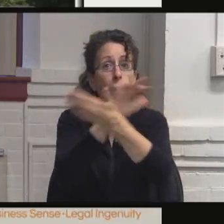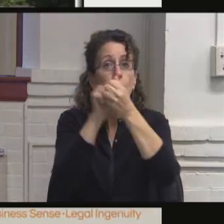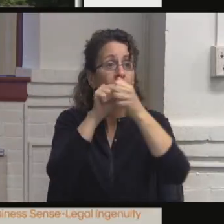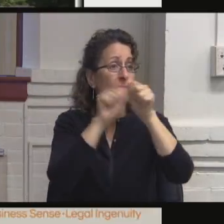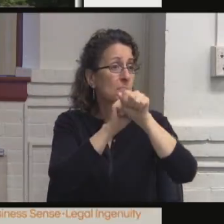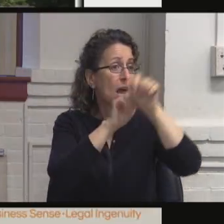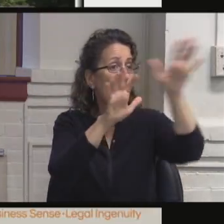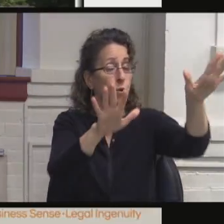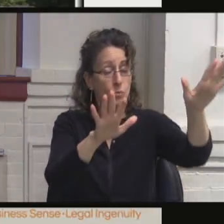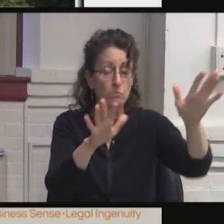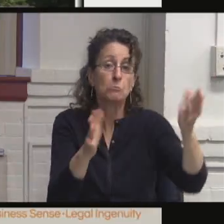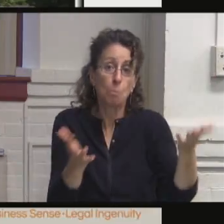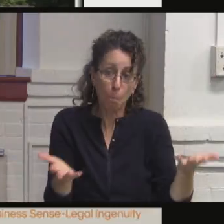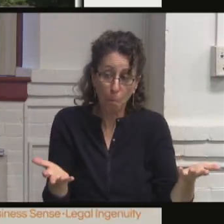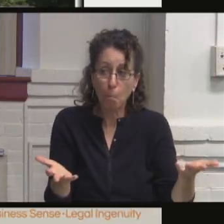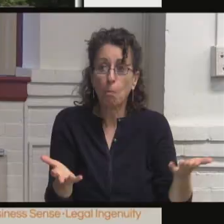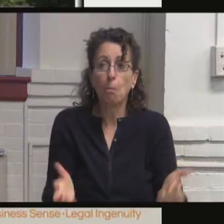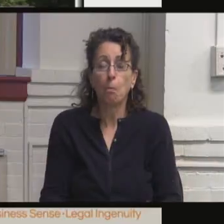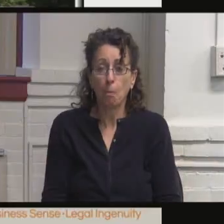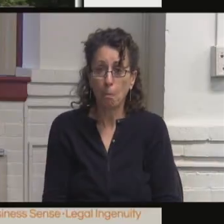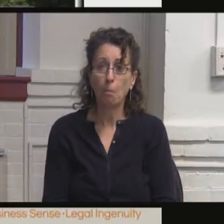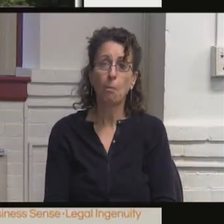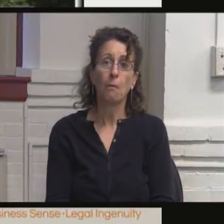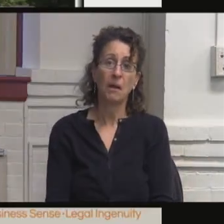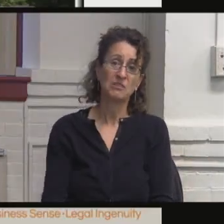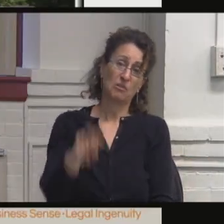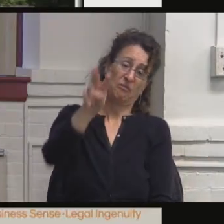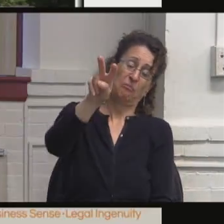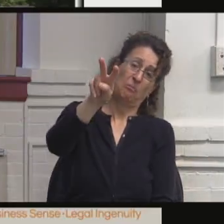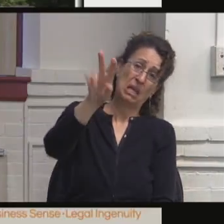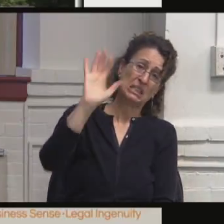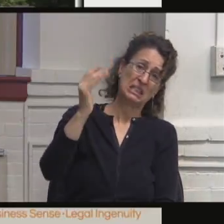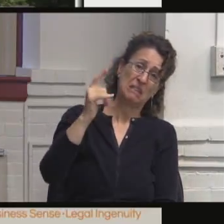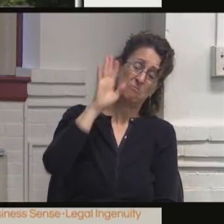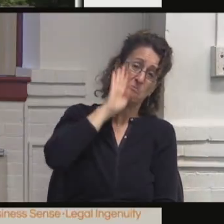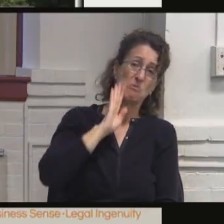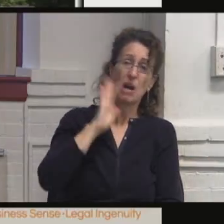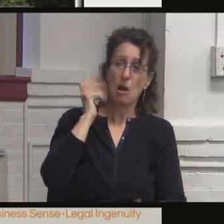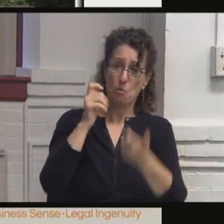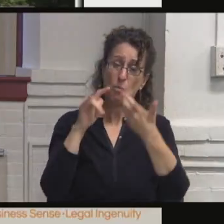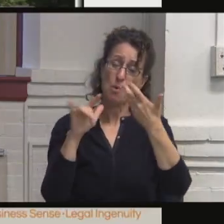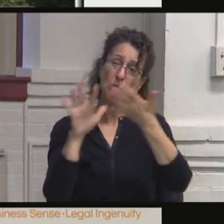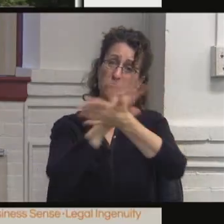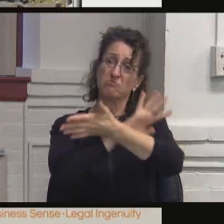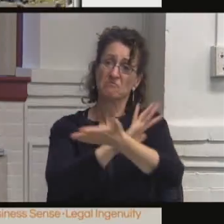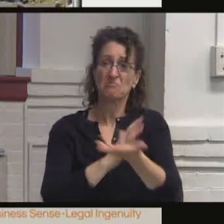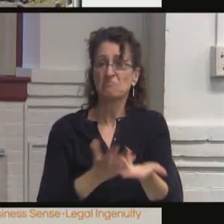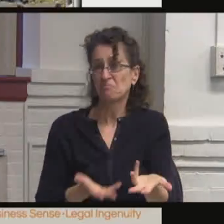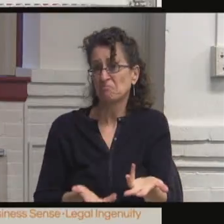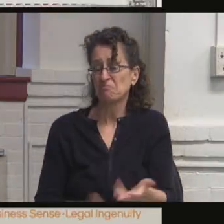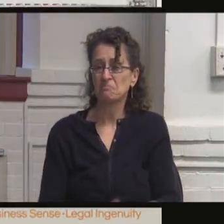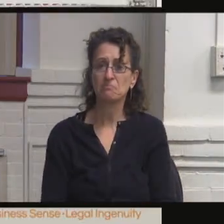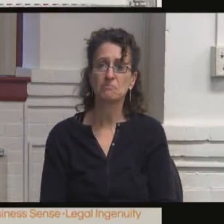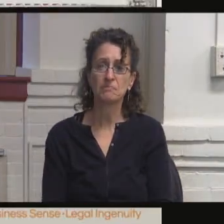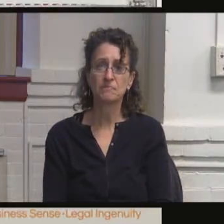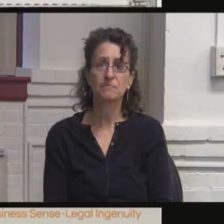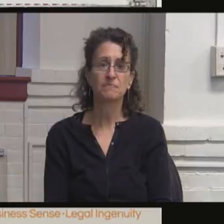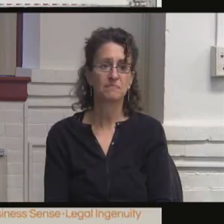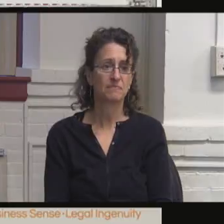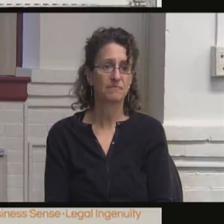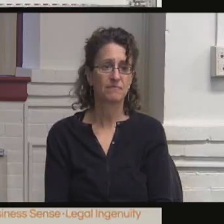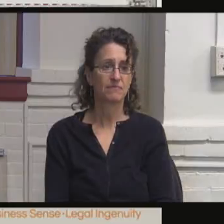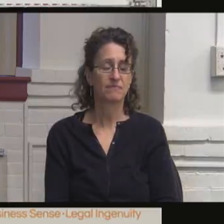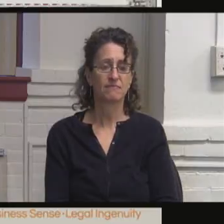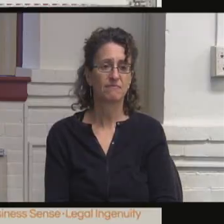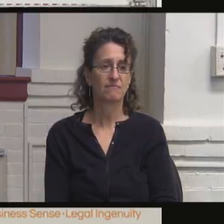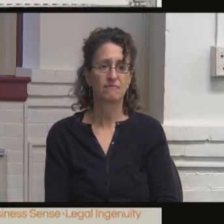at it from the top of that topography on Interstate 91. So that's all that we really